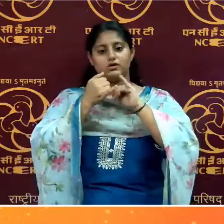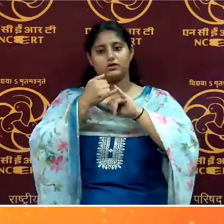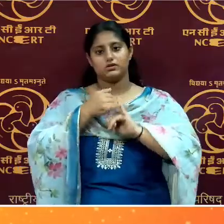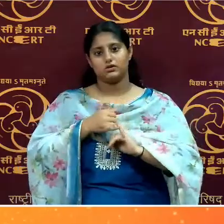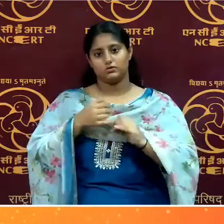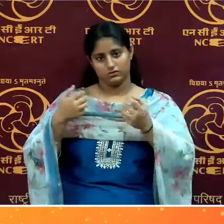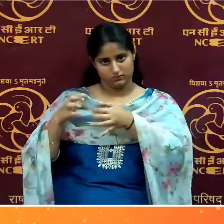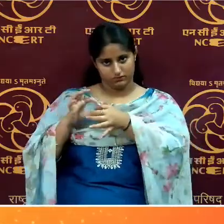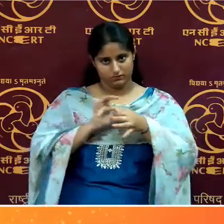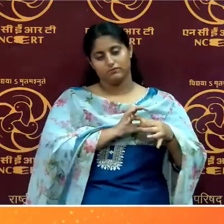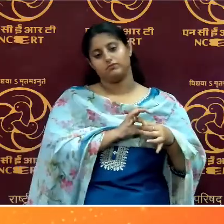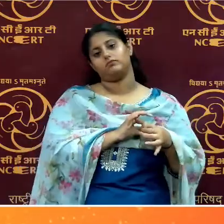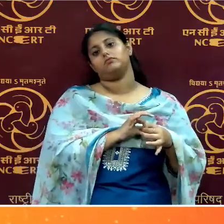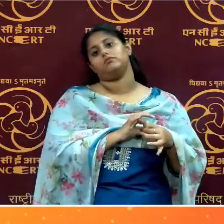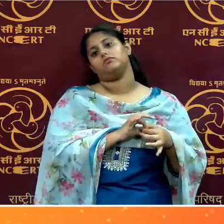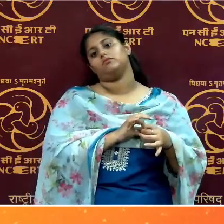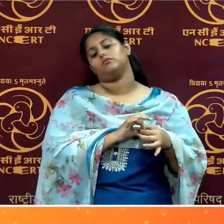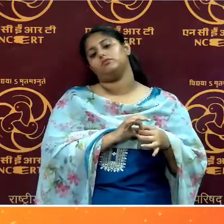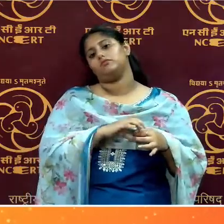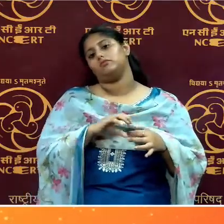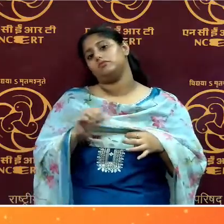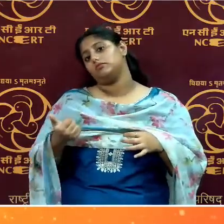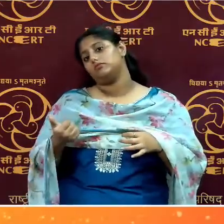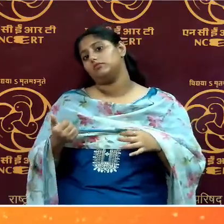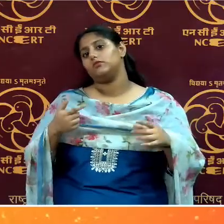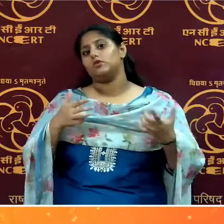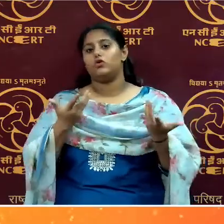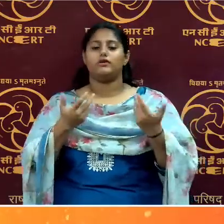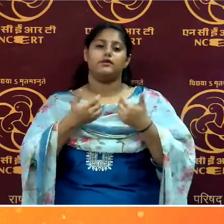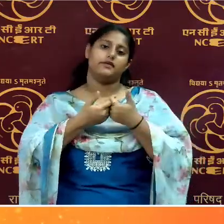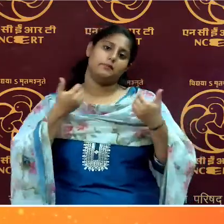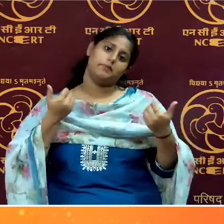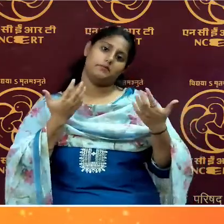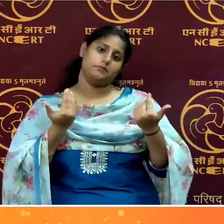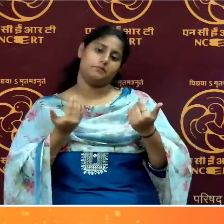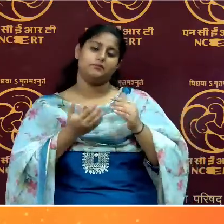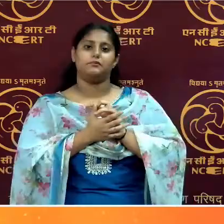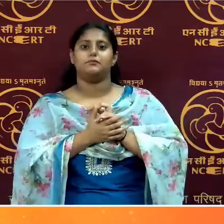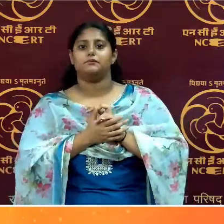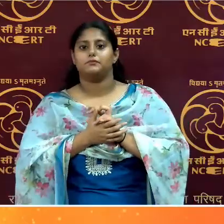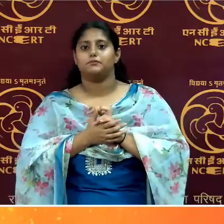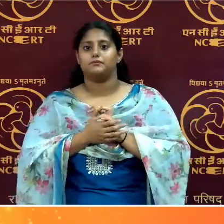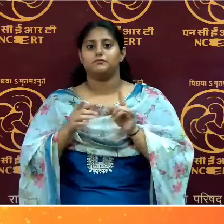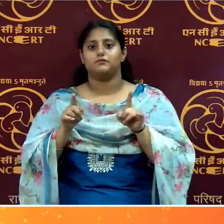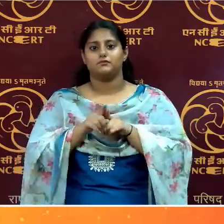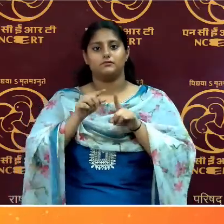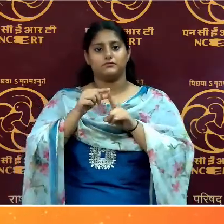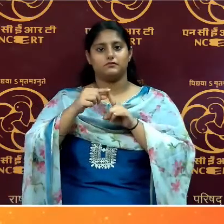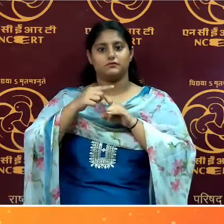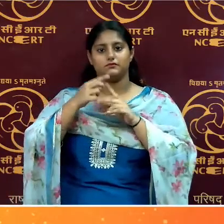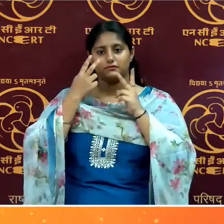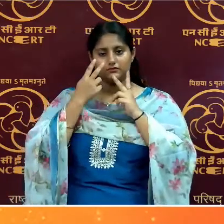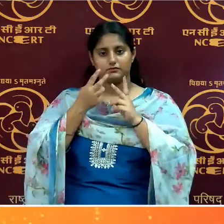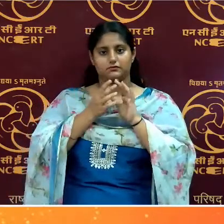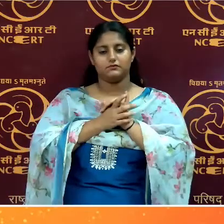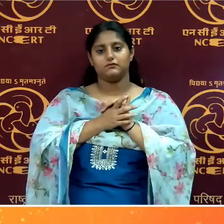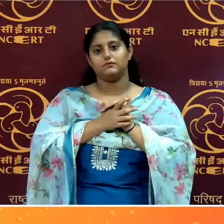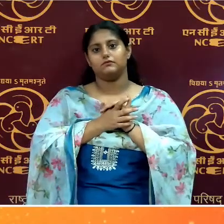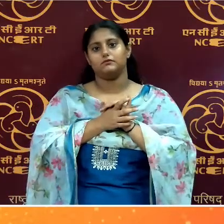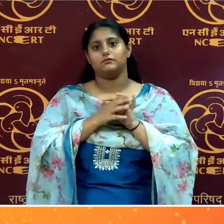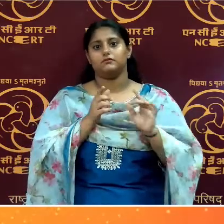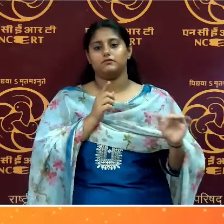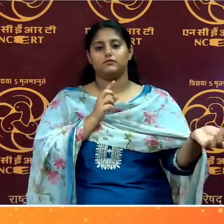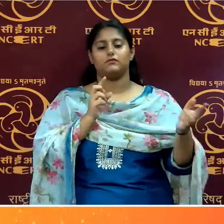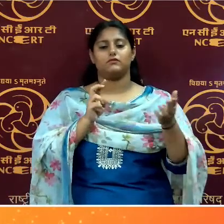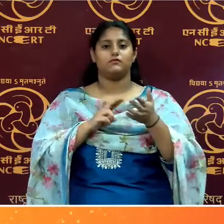will attract, and in other case they'll repel each other. Right, and this is what we see in your PPT also, that Yes. attraction is happening, there